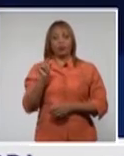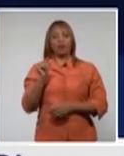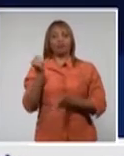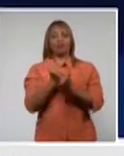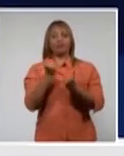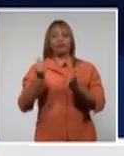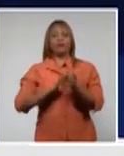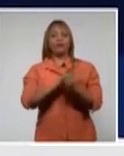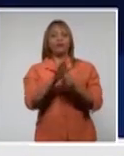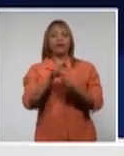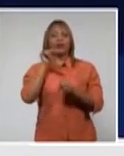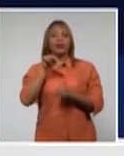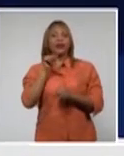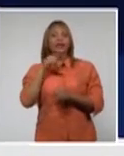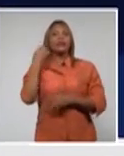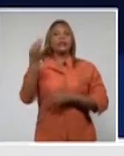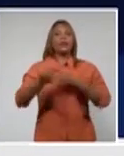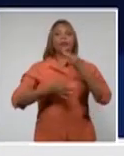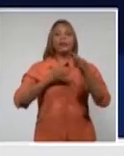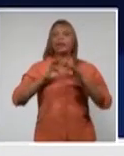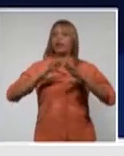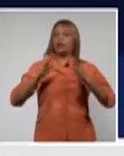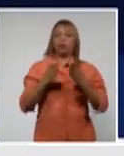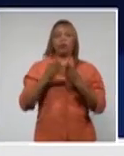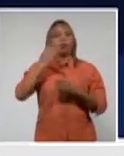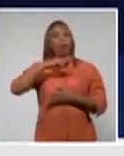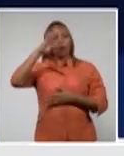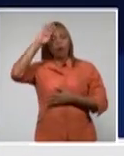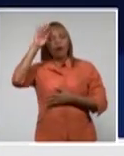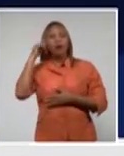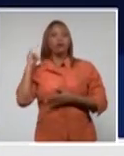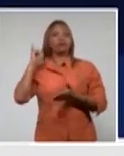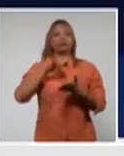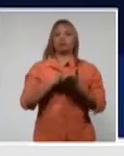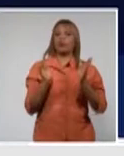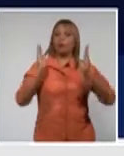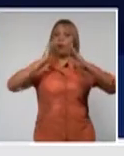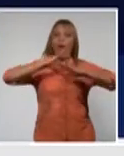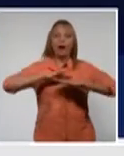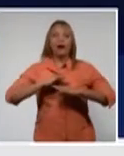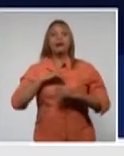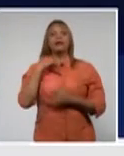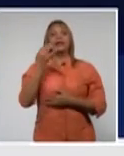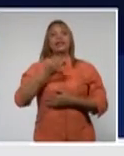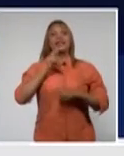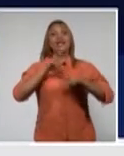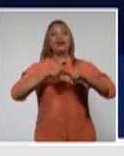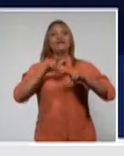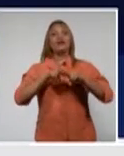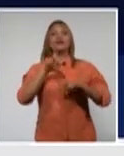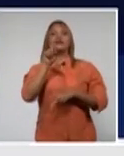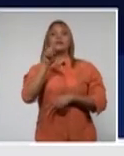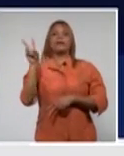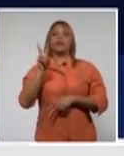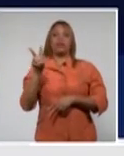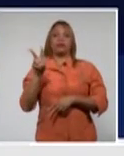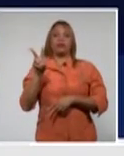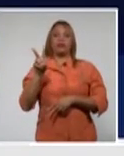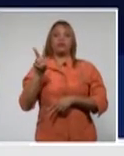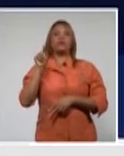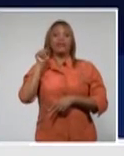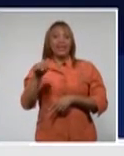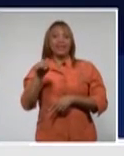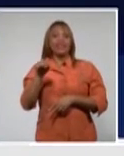cases yesterday, which, as I previously mentioned, are all Cubans, 22 belong to